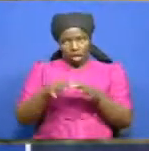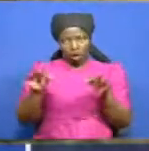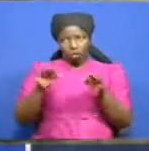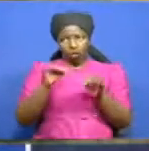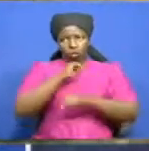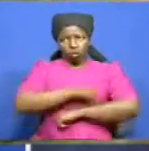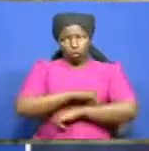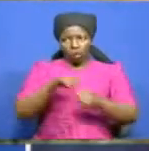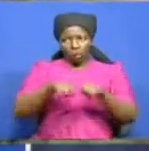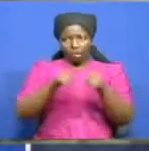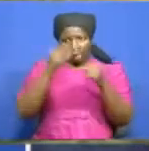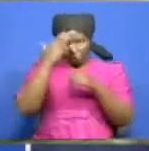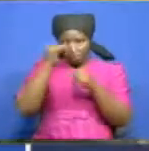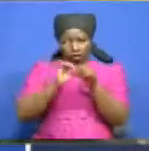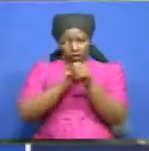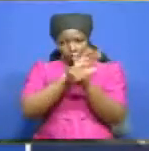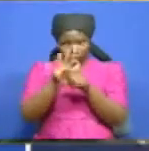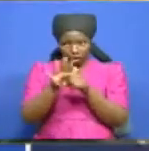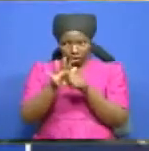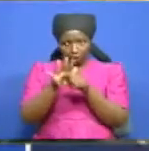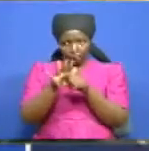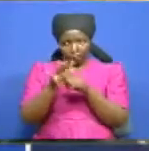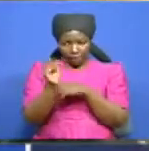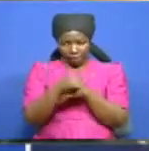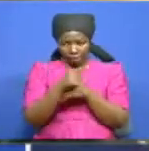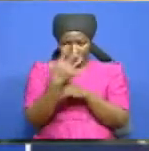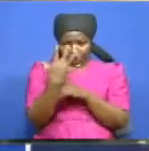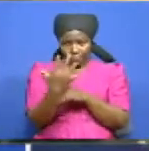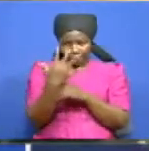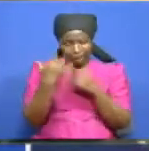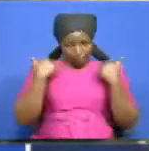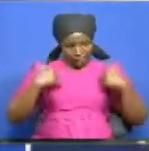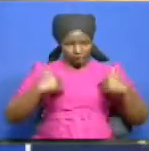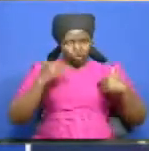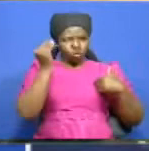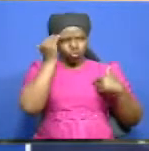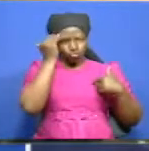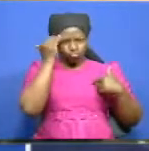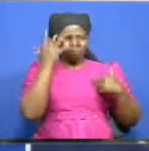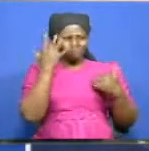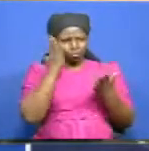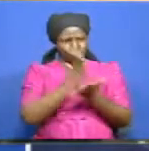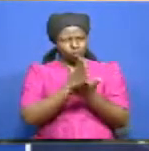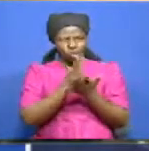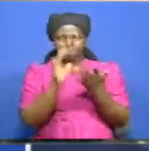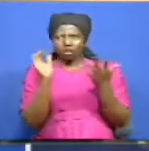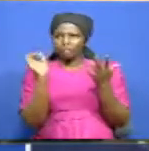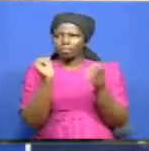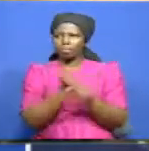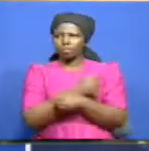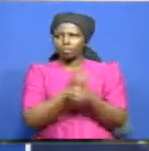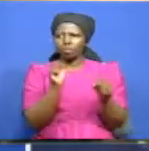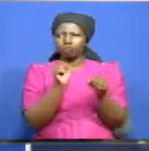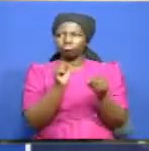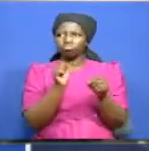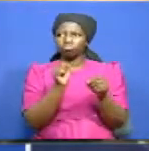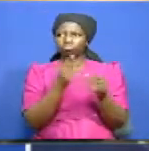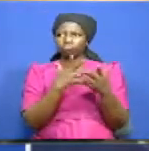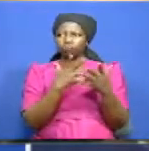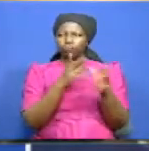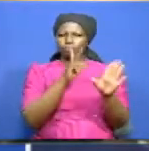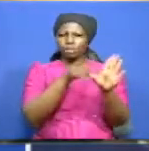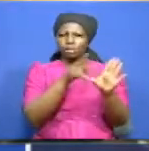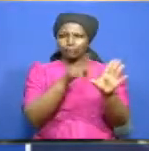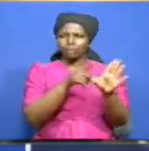by the COVID-19 pandemic. Mwezi wa 5 ndio nilikuwa nimegundua kwamba siezienda siezi attend. Hasa